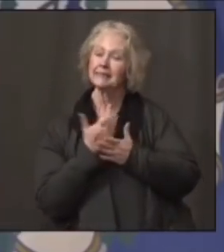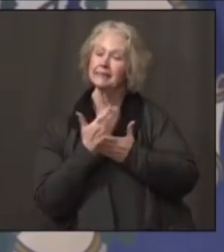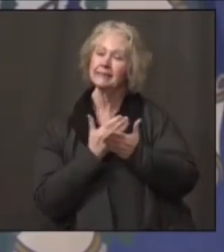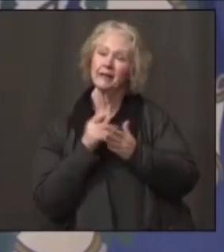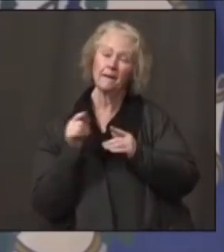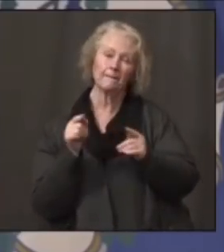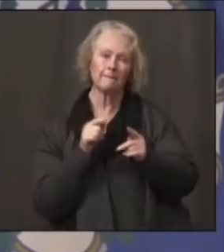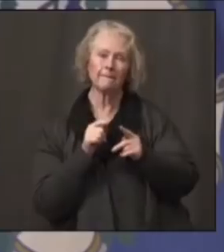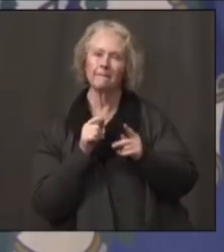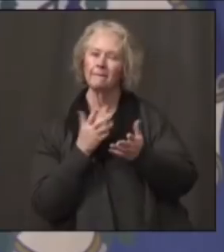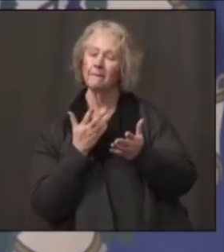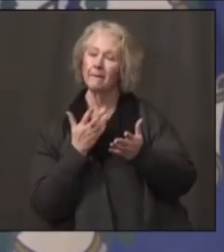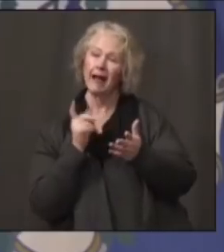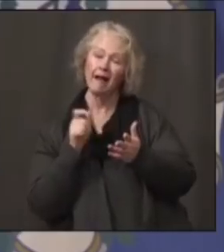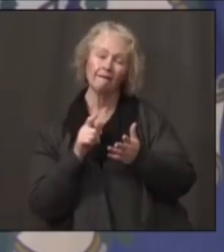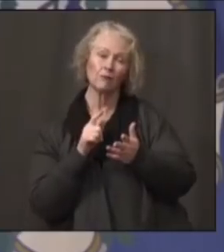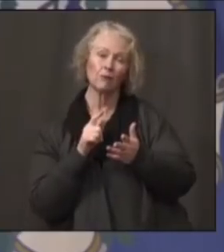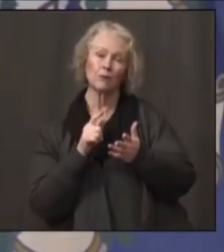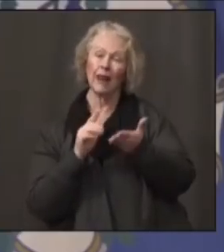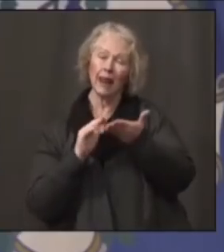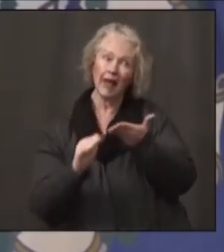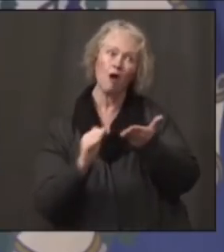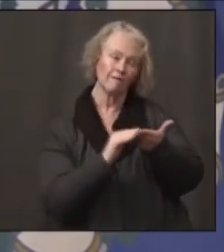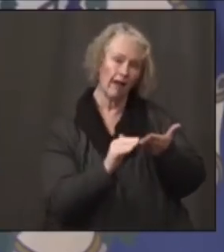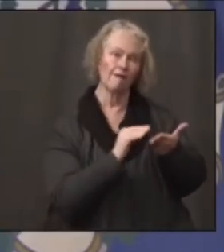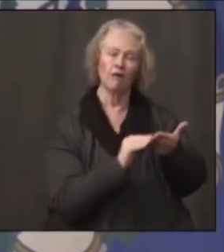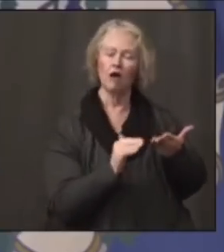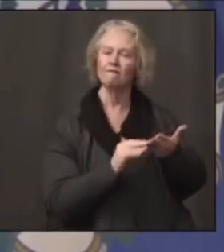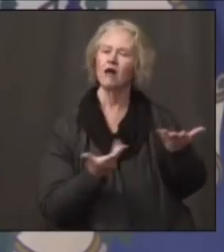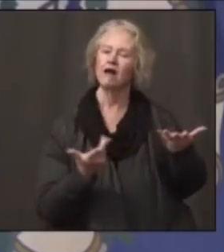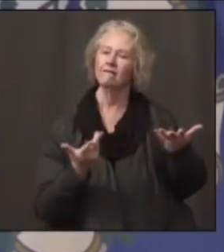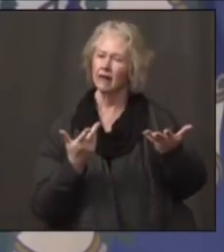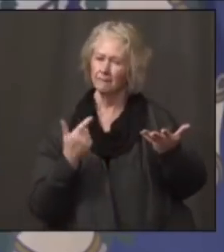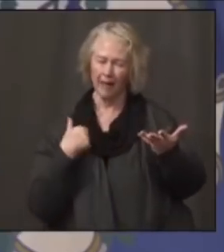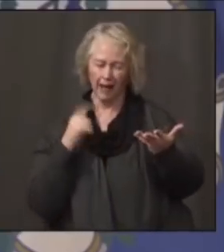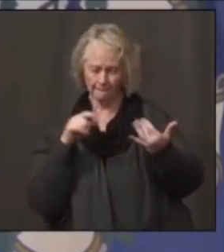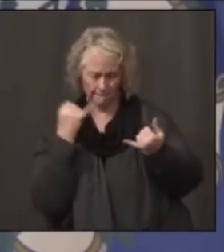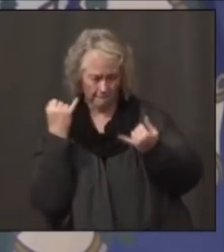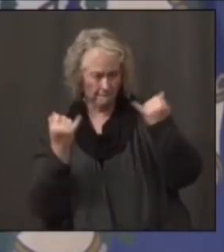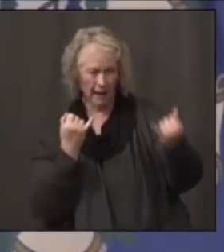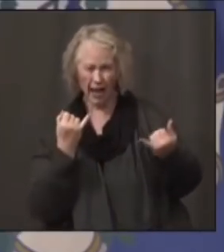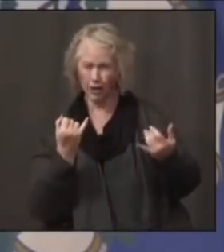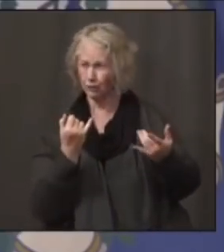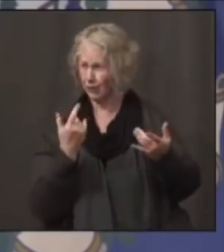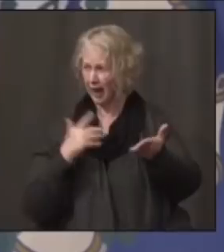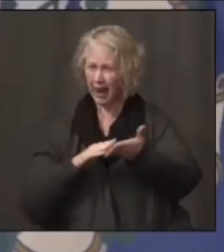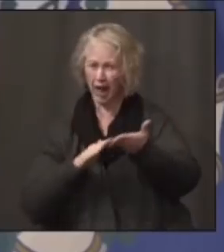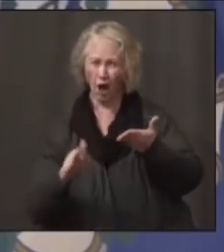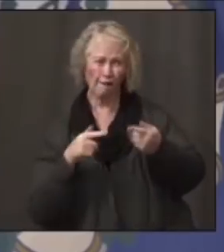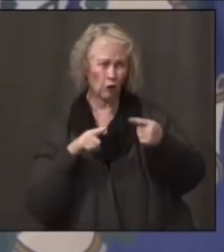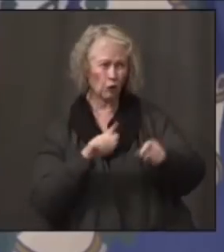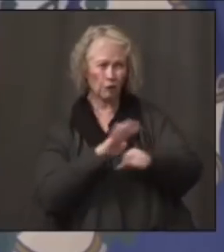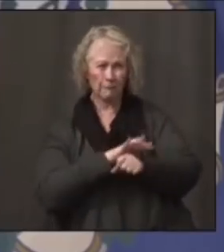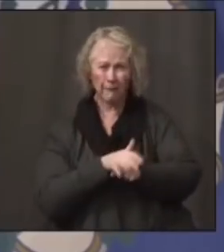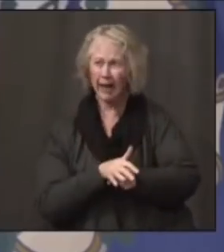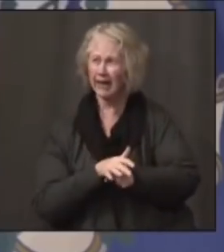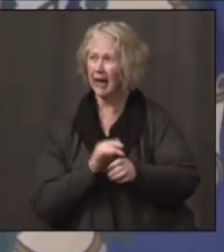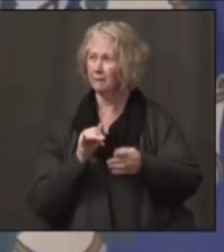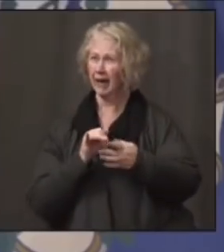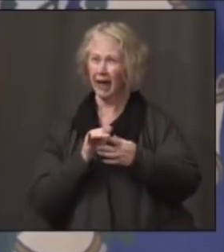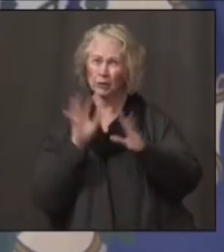are doing a real layoffs. The idea of laying off people in the middle of a pandemic, not to mention a snowstorm, is, let's say, very